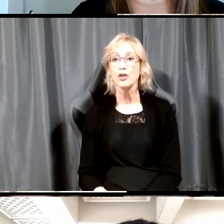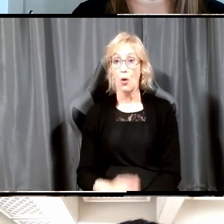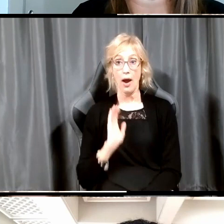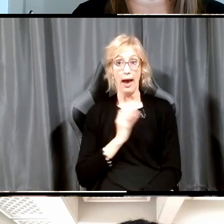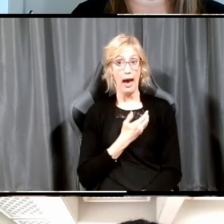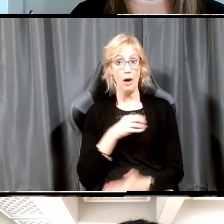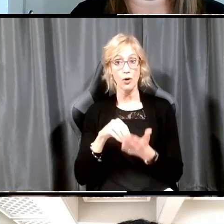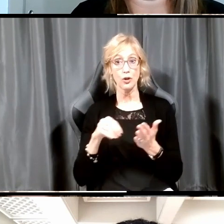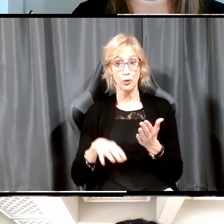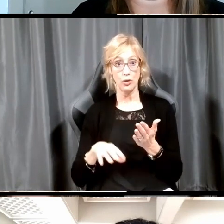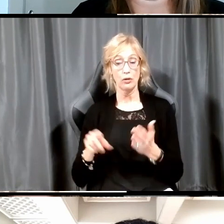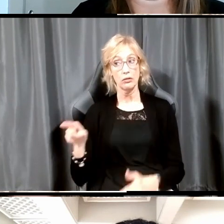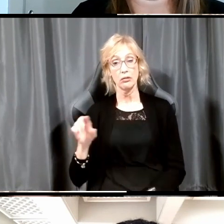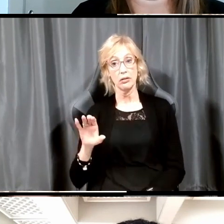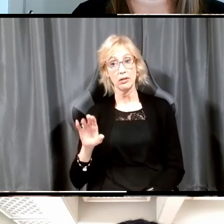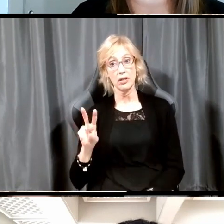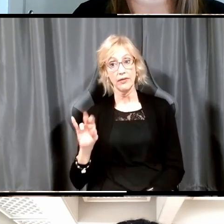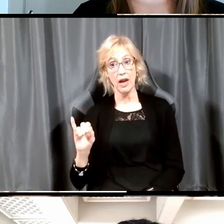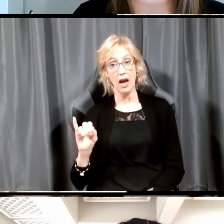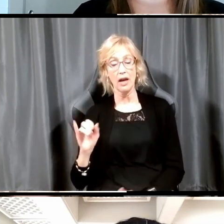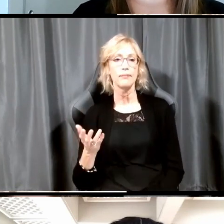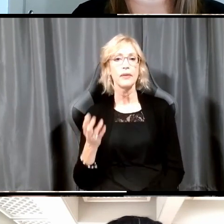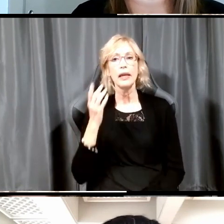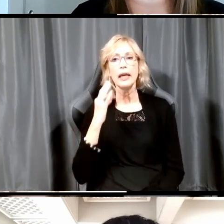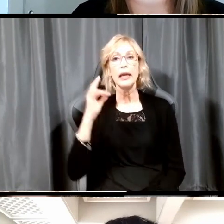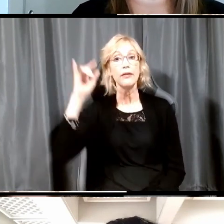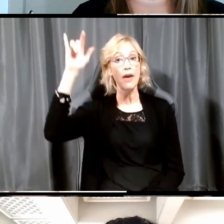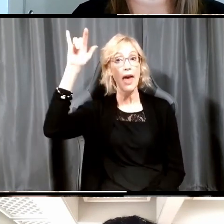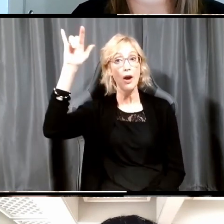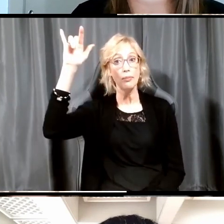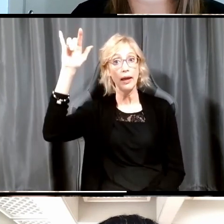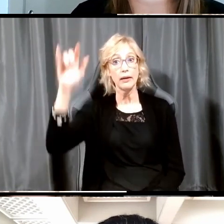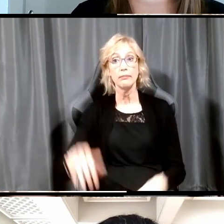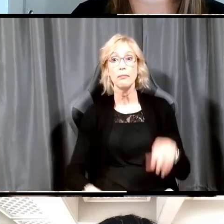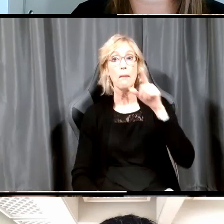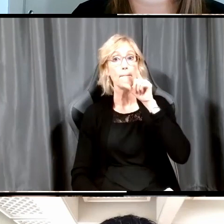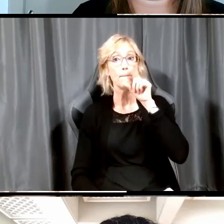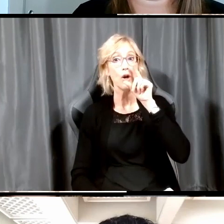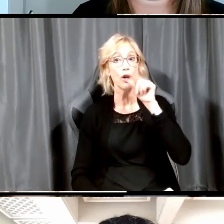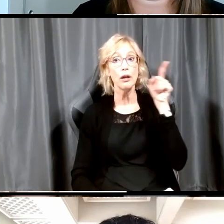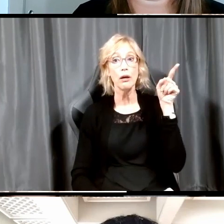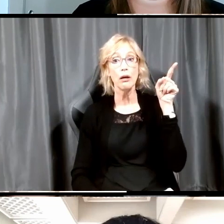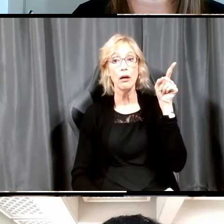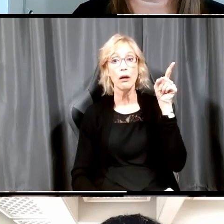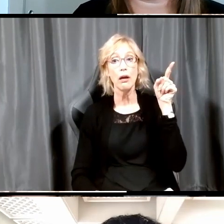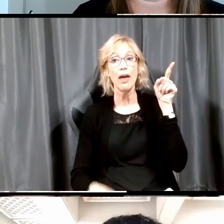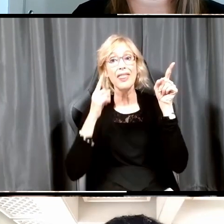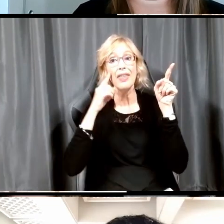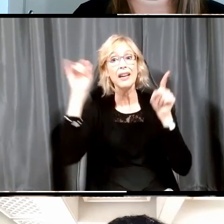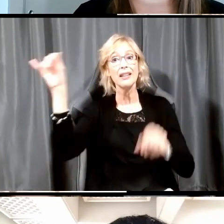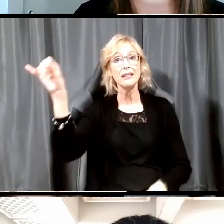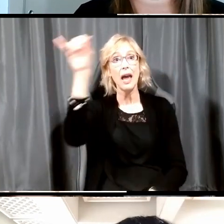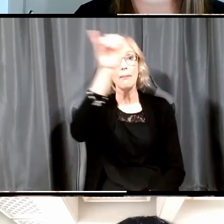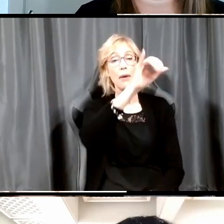students with CVI, if you have an airplane and a bird, they would think the objects are the same